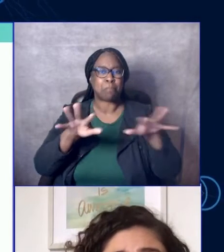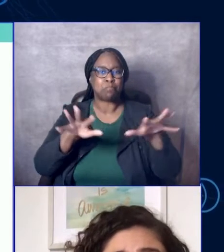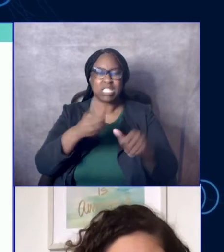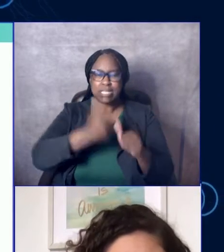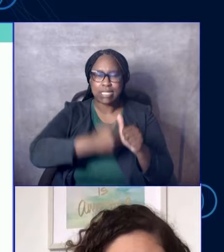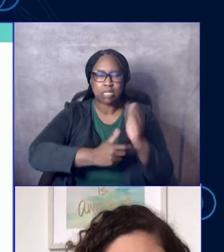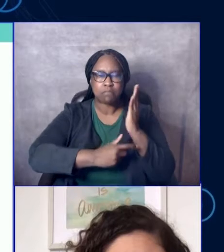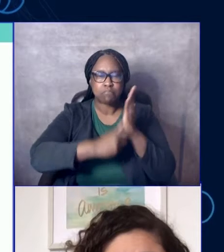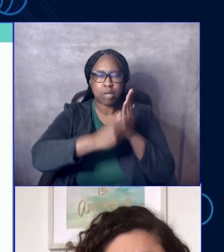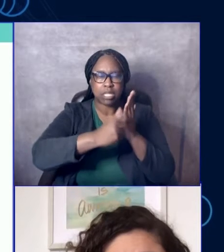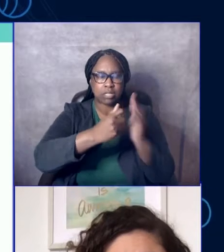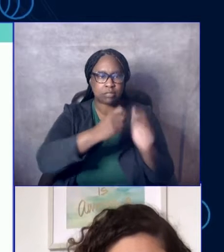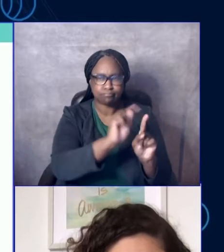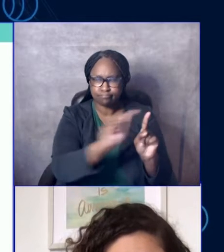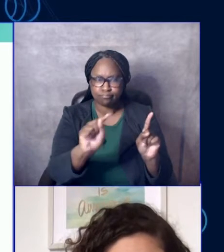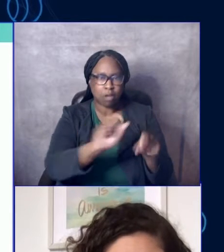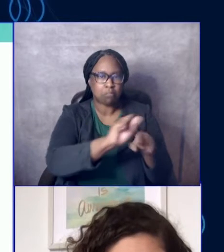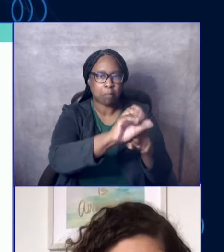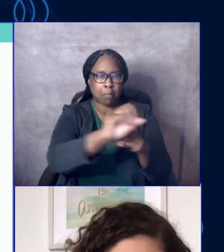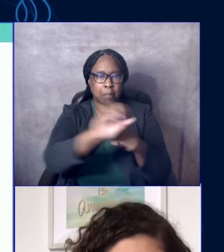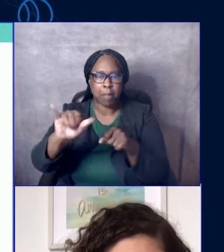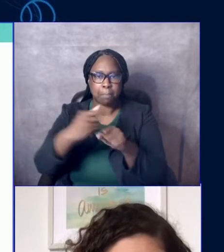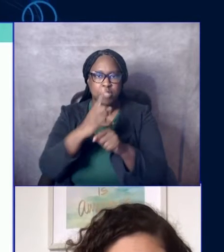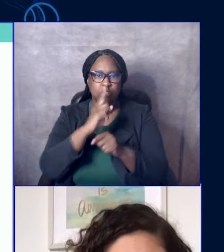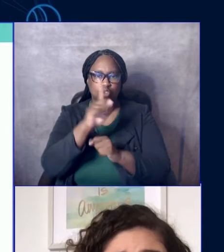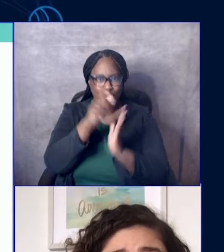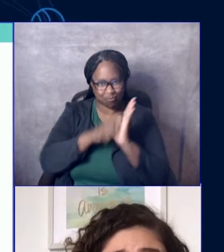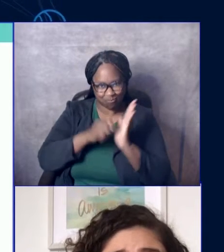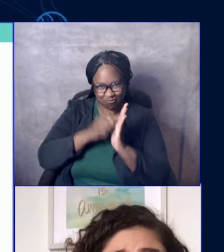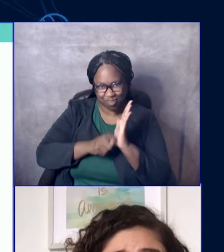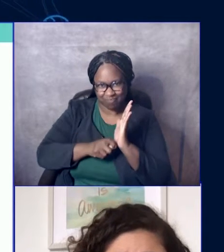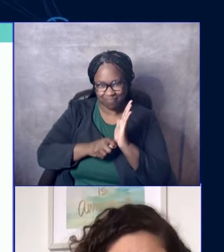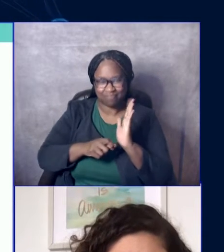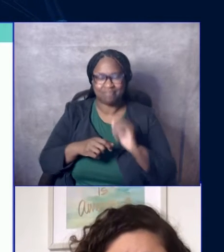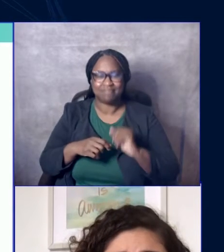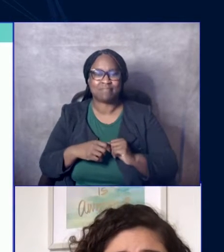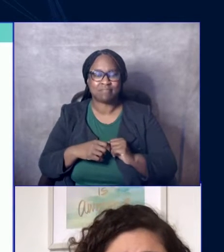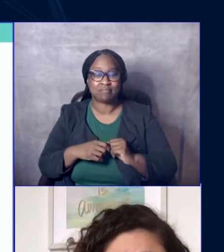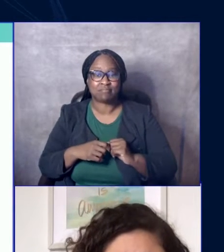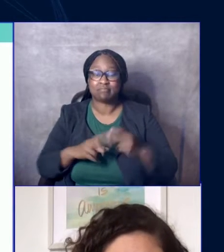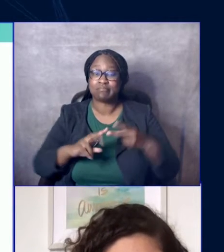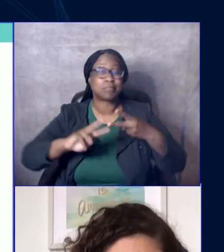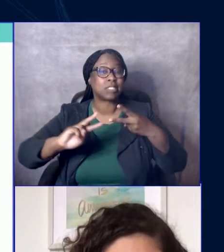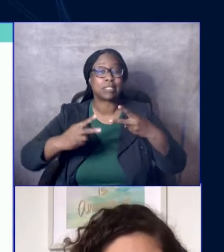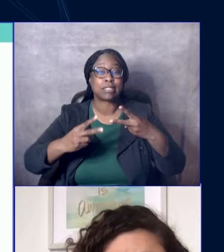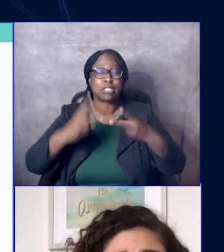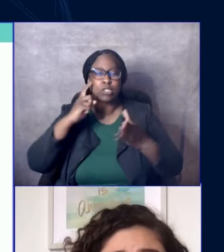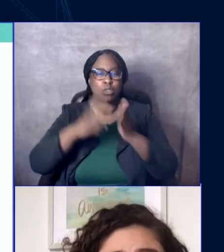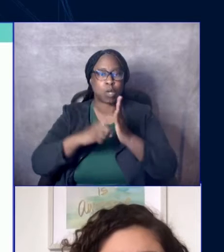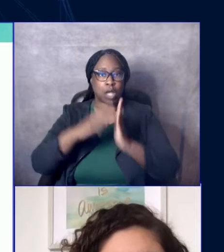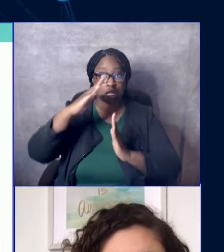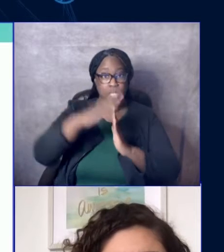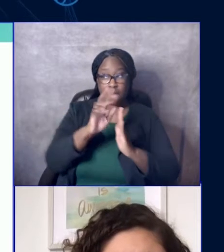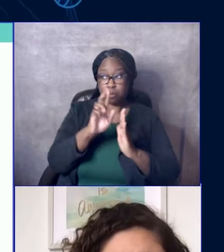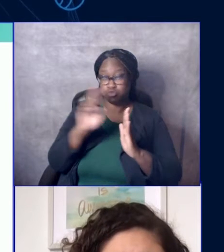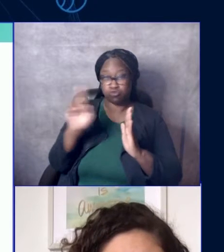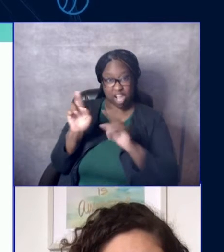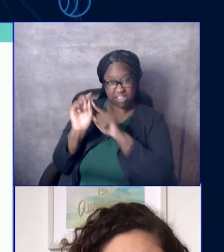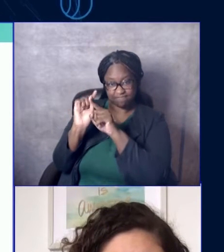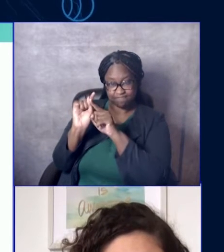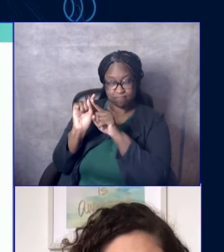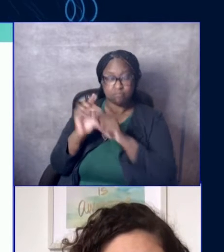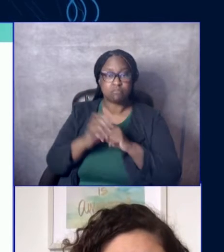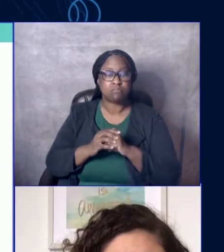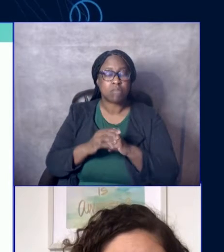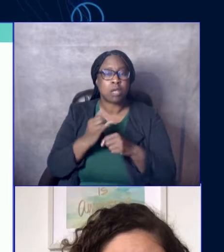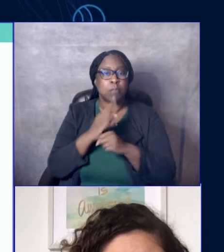they wrote about this. And you'll see that article here as well. Our second tactics, which you can see on the top right, was to show that DACA recipients